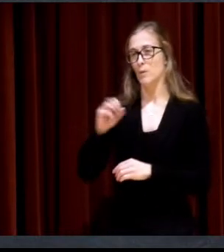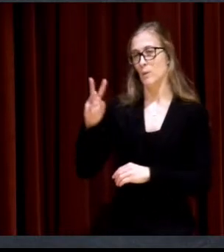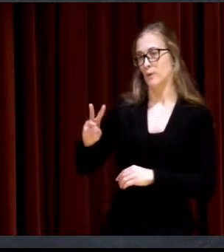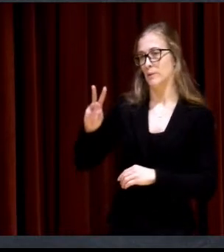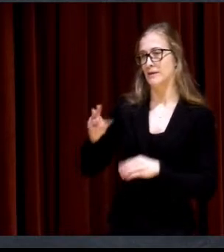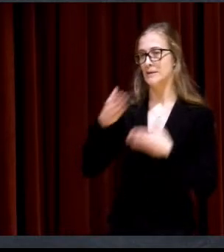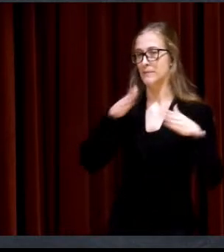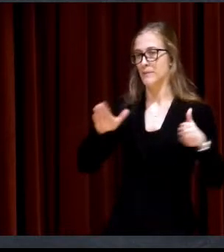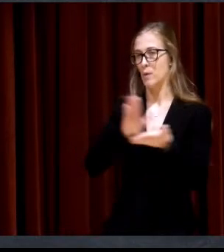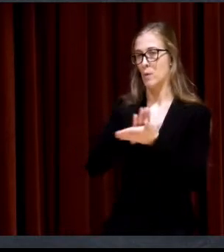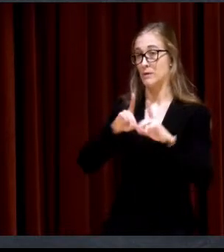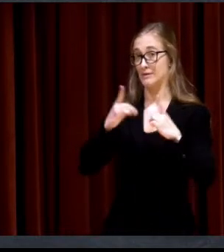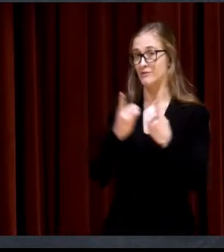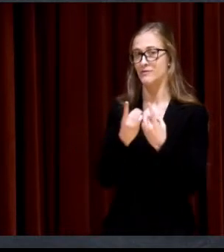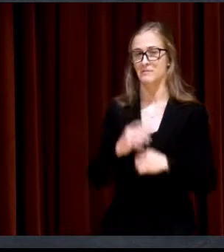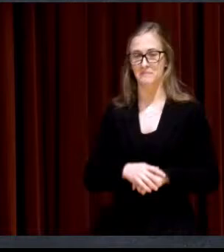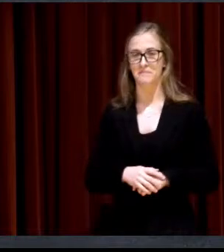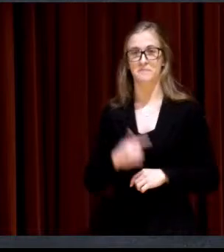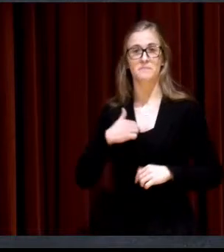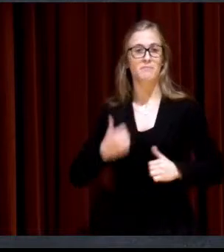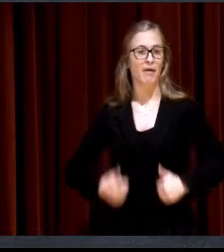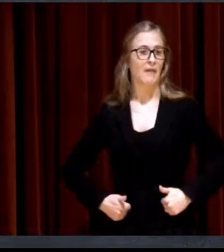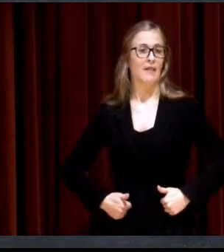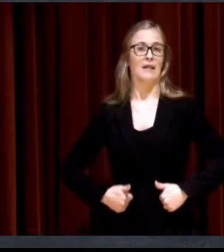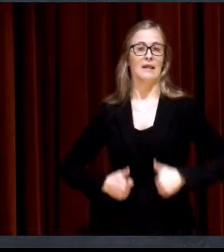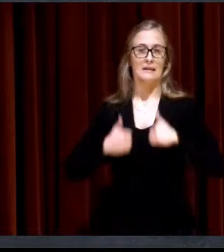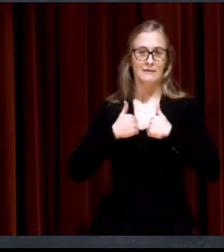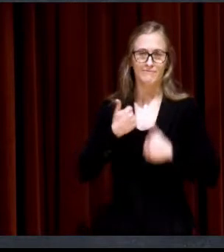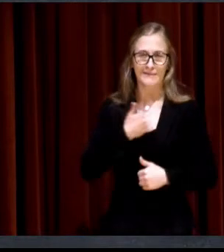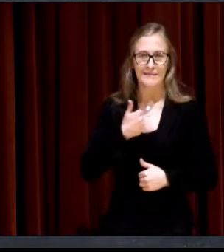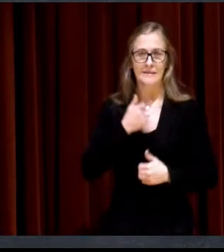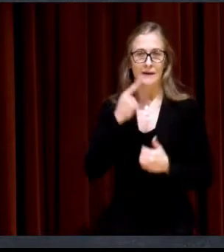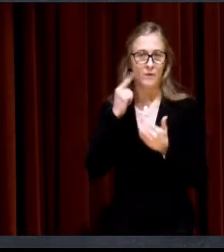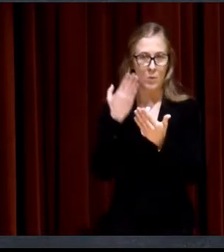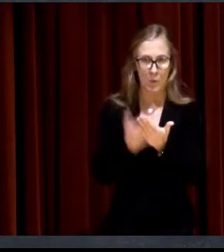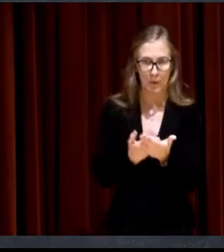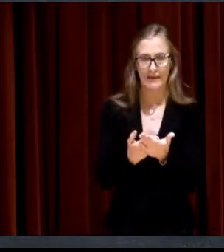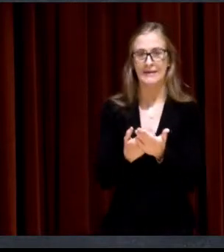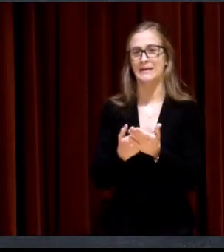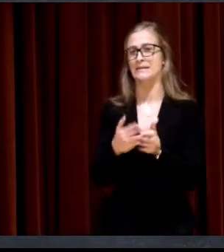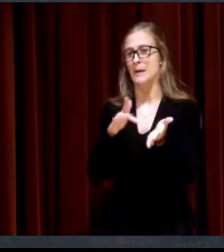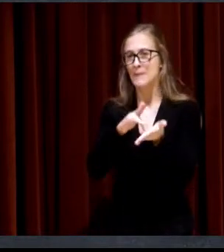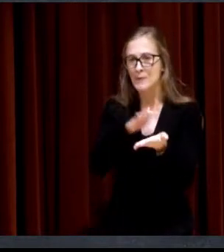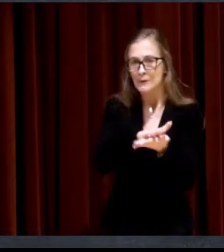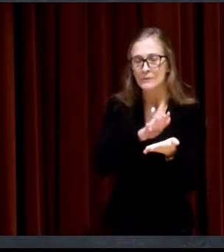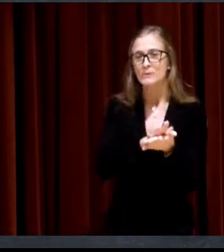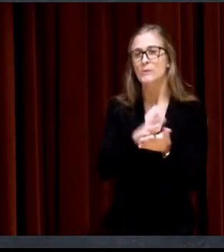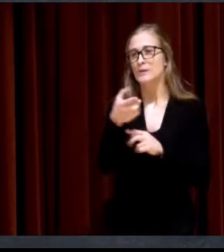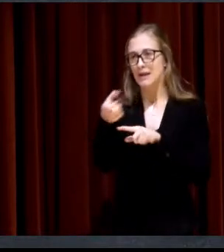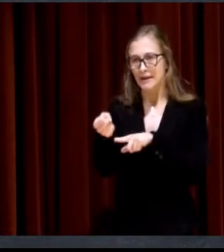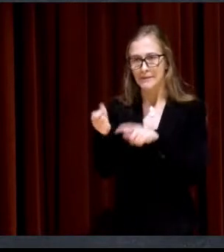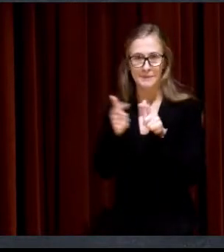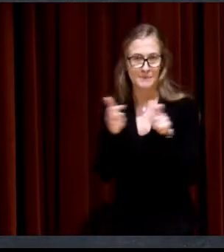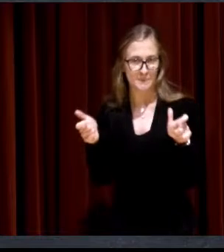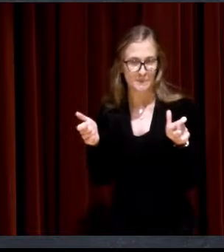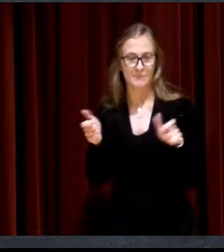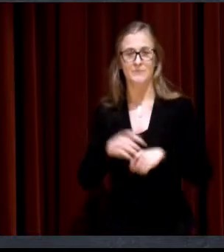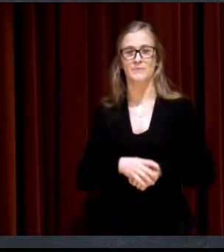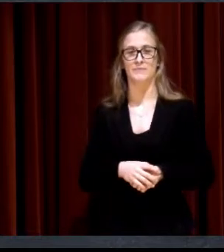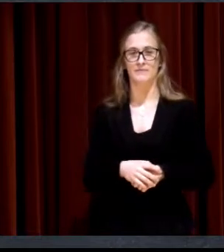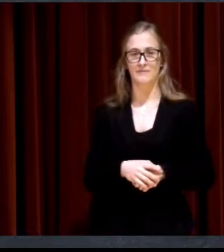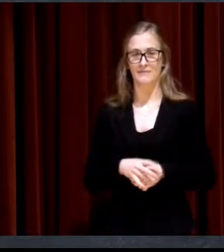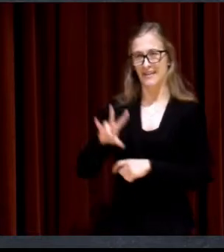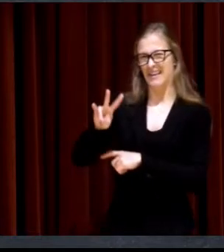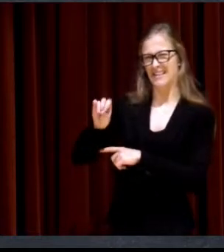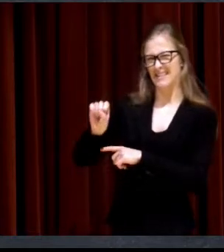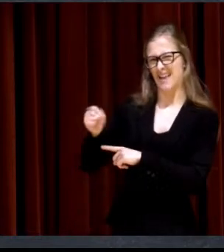District. So I lived through, as a junior high and high school student, the early 70s all